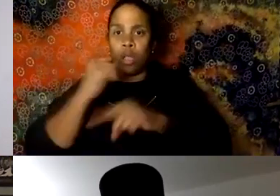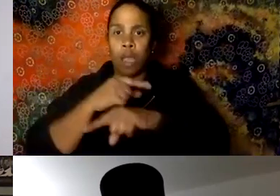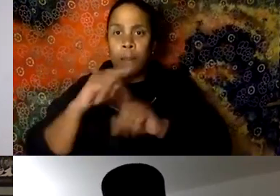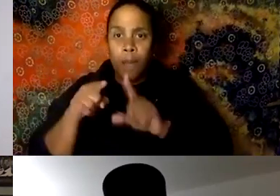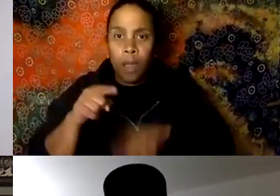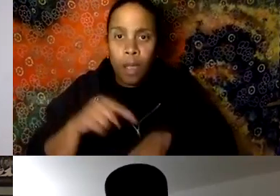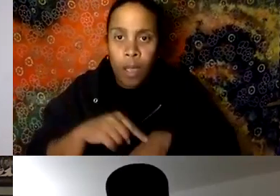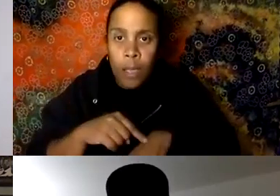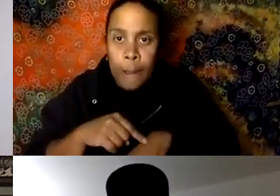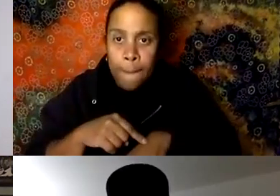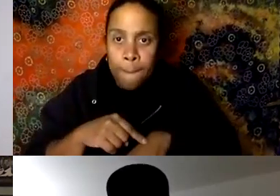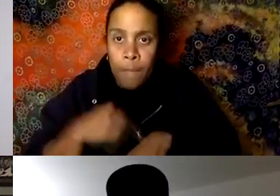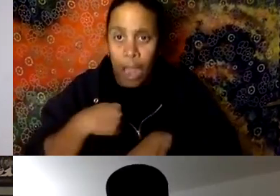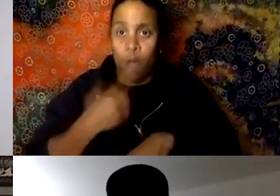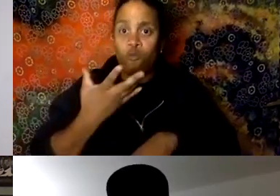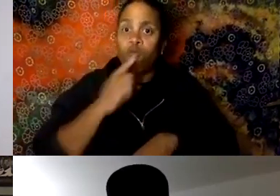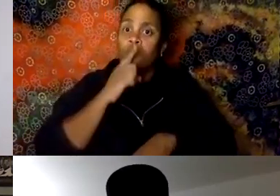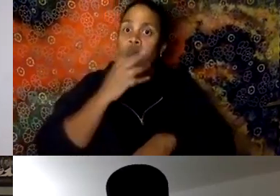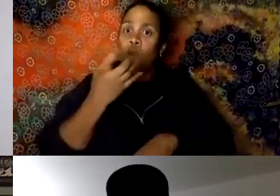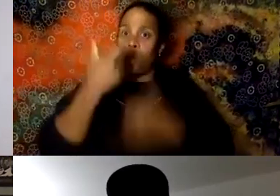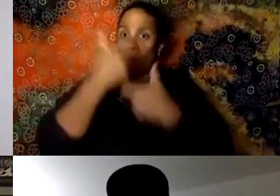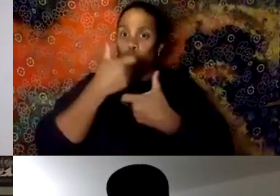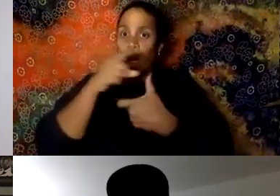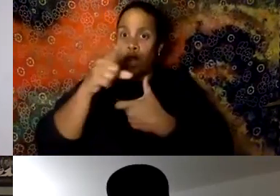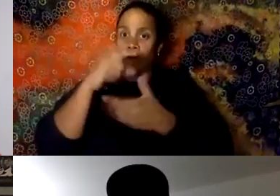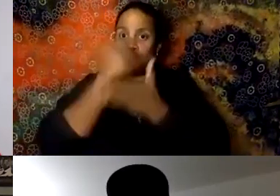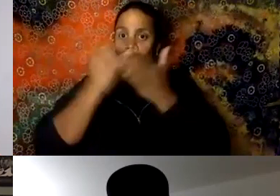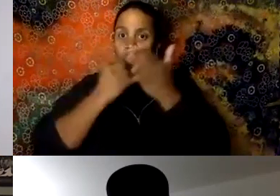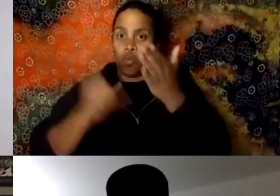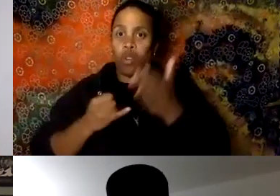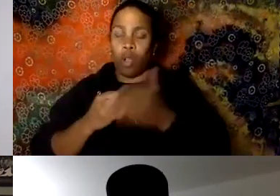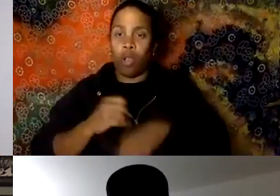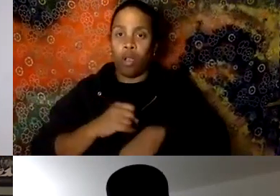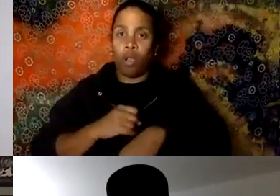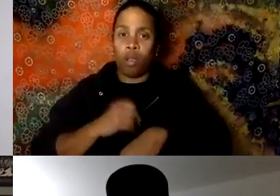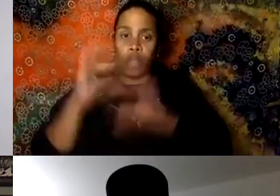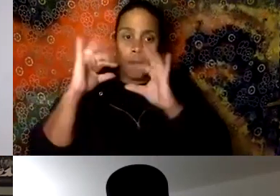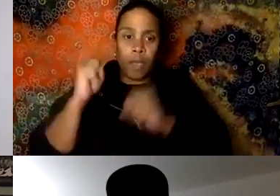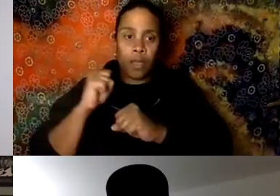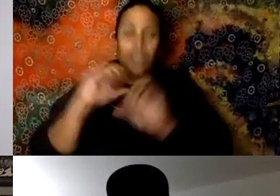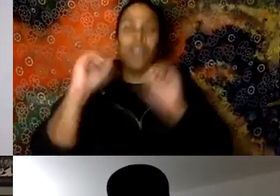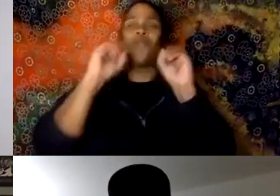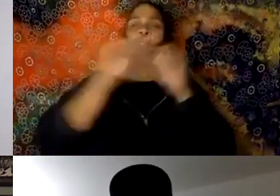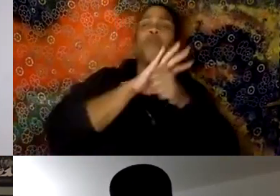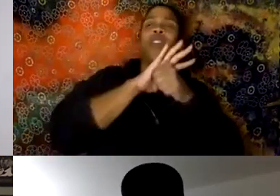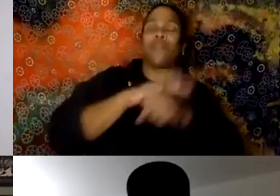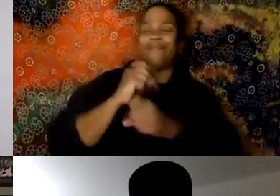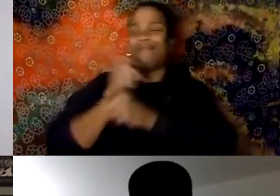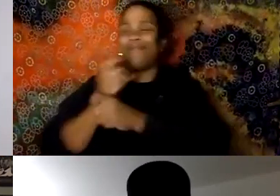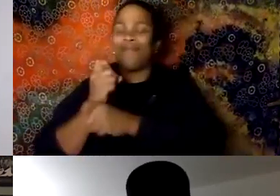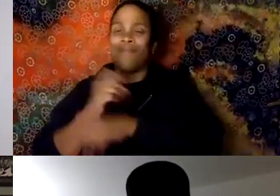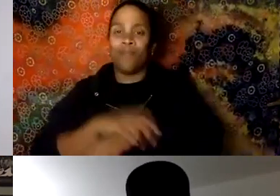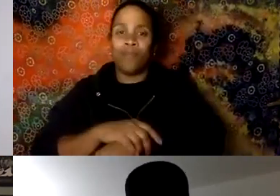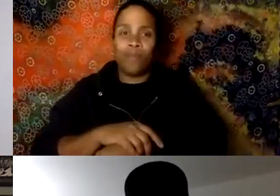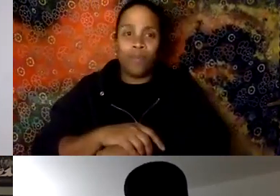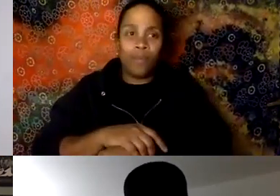watch you do it. So yeah, it's amazing. No pressure. No, I'm joking. I actually won't even, if people are